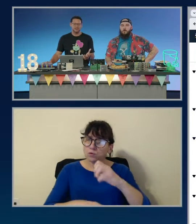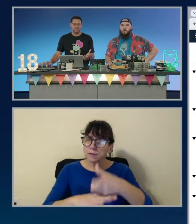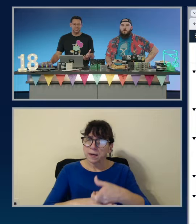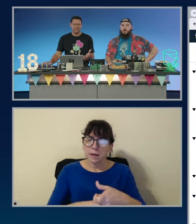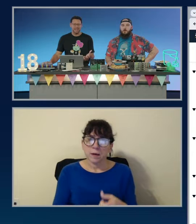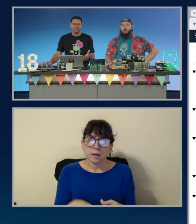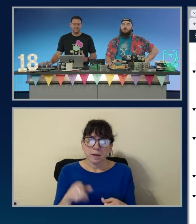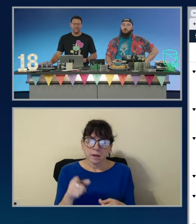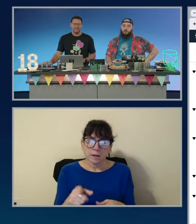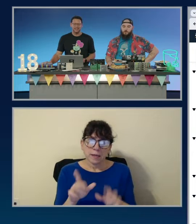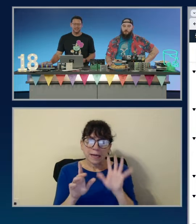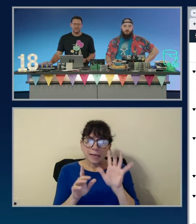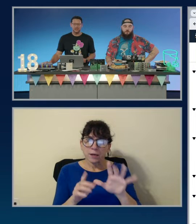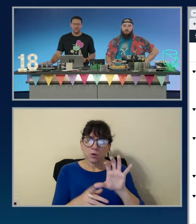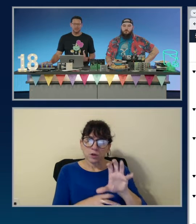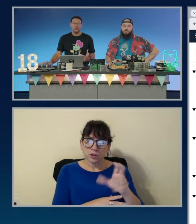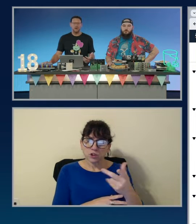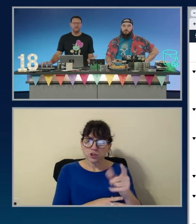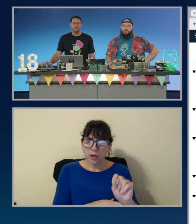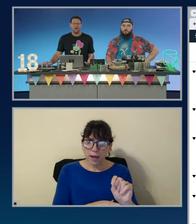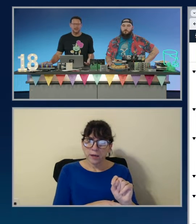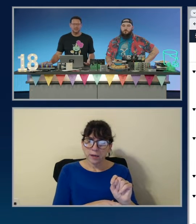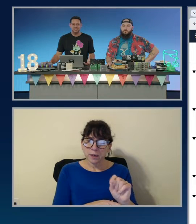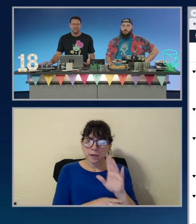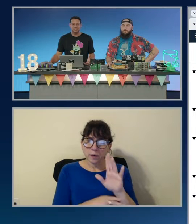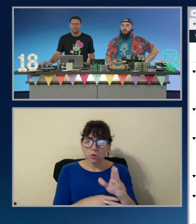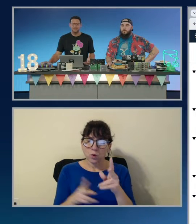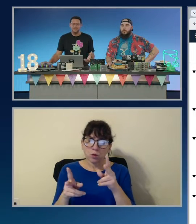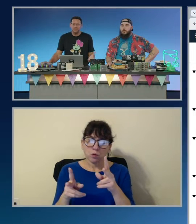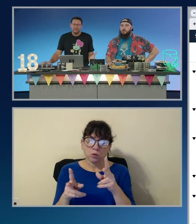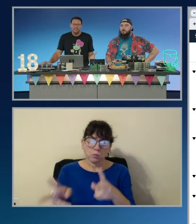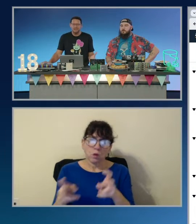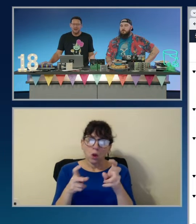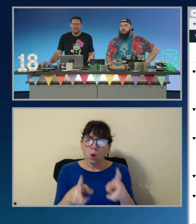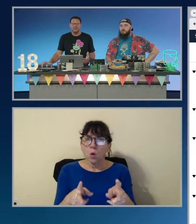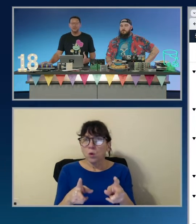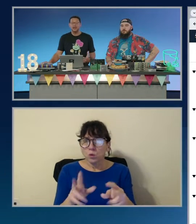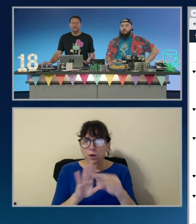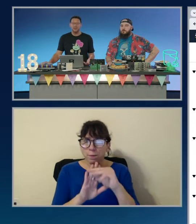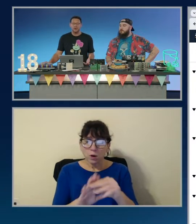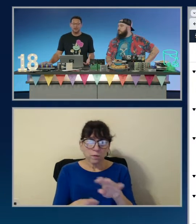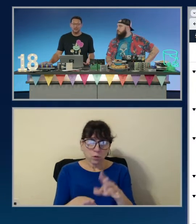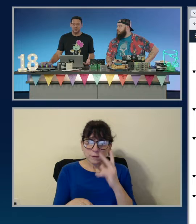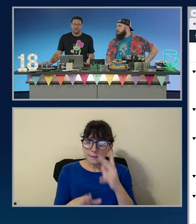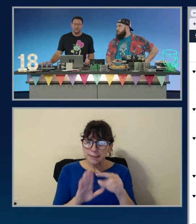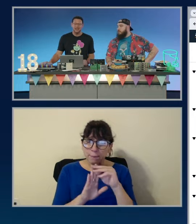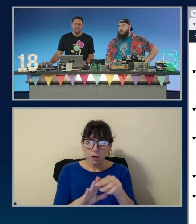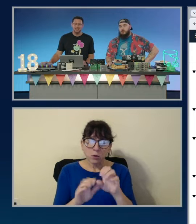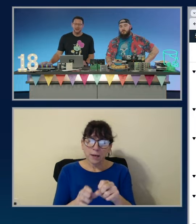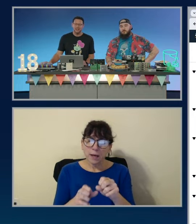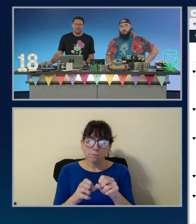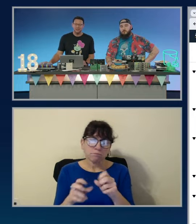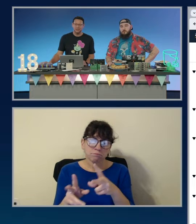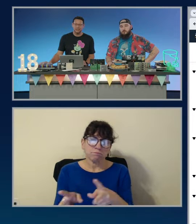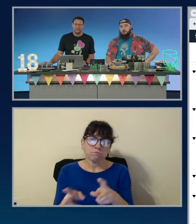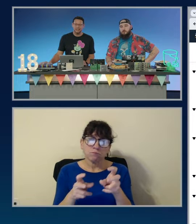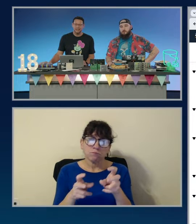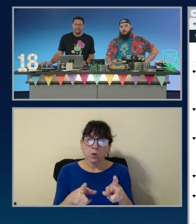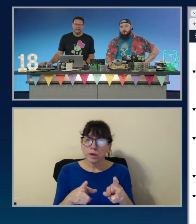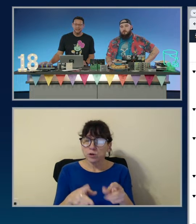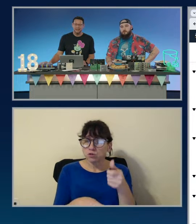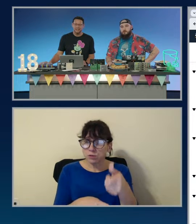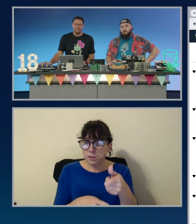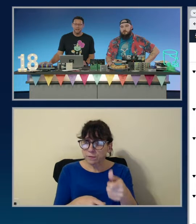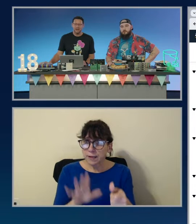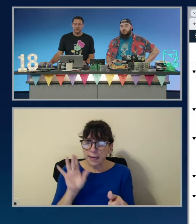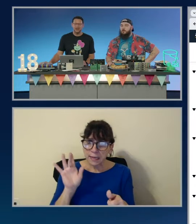playgrounds, we click on chat, and it's going to load one of the models. If you don't see a model, you can go ahead and load it on your own, but I can also click